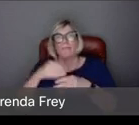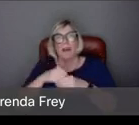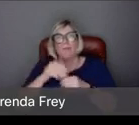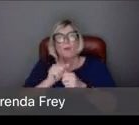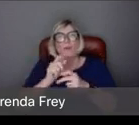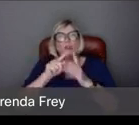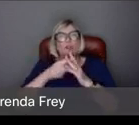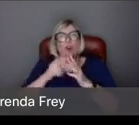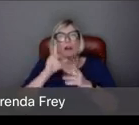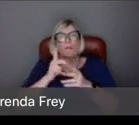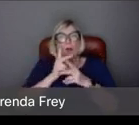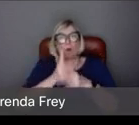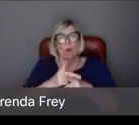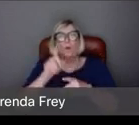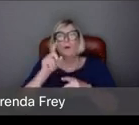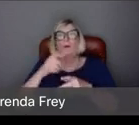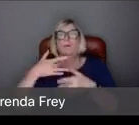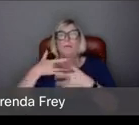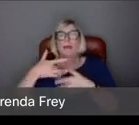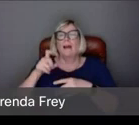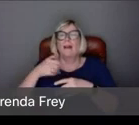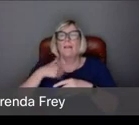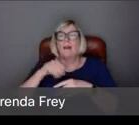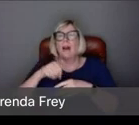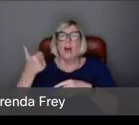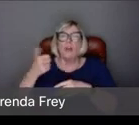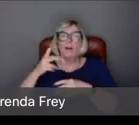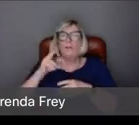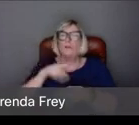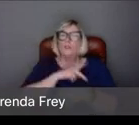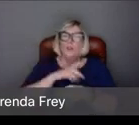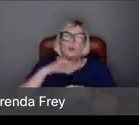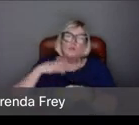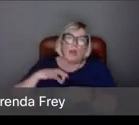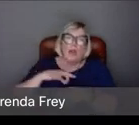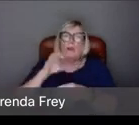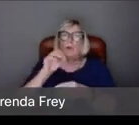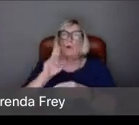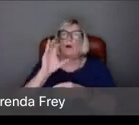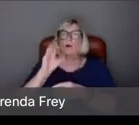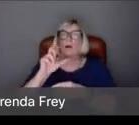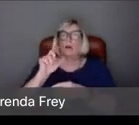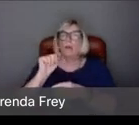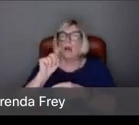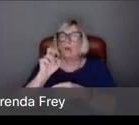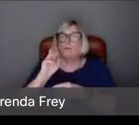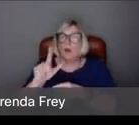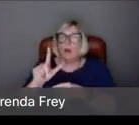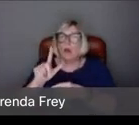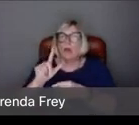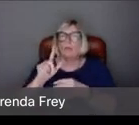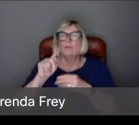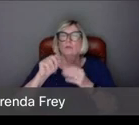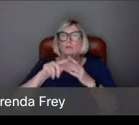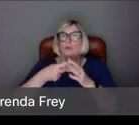You usually have to have some other collateral to give, or personal credit to get a small amount to start a